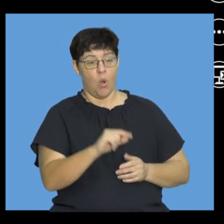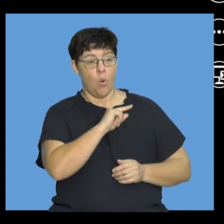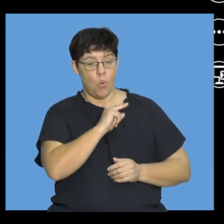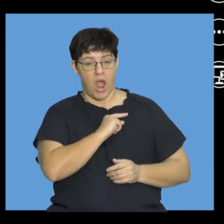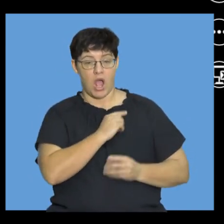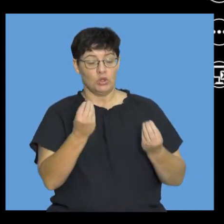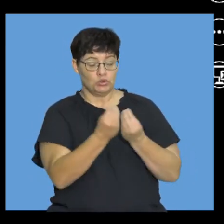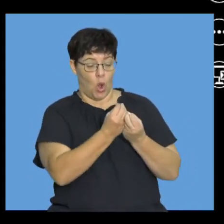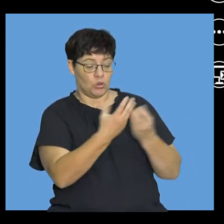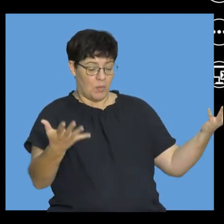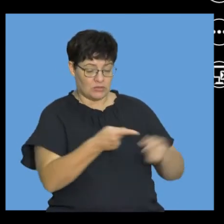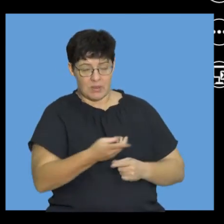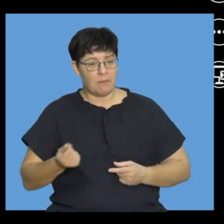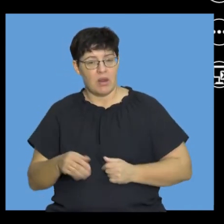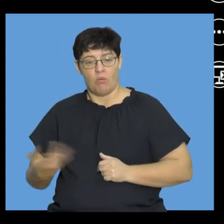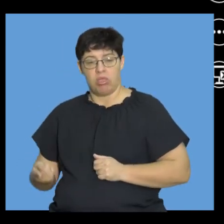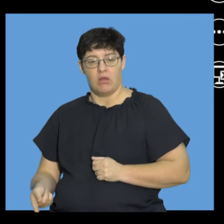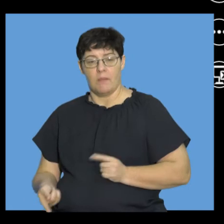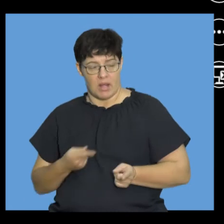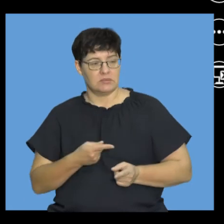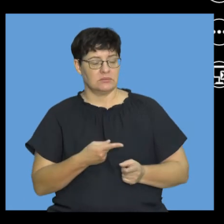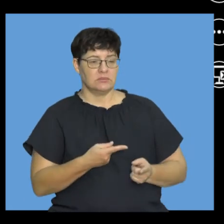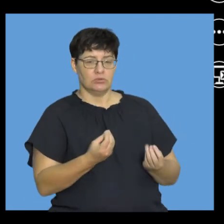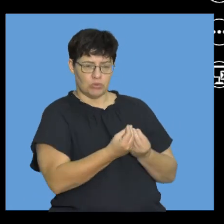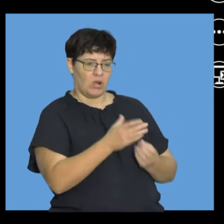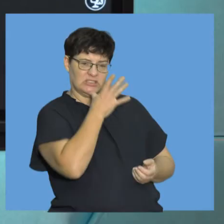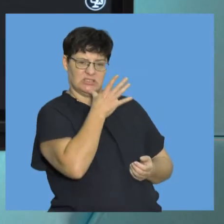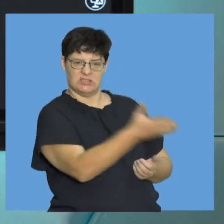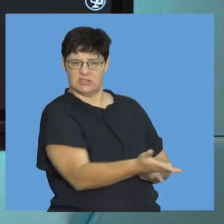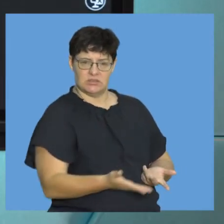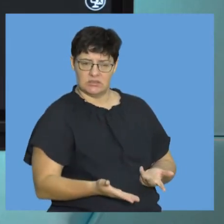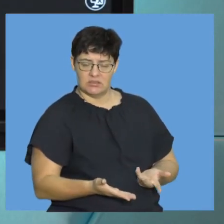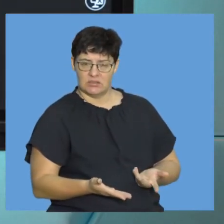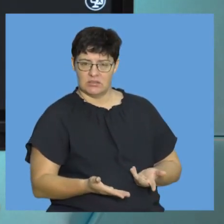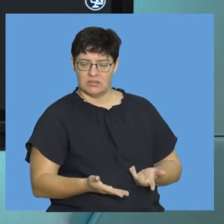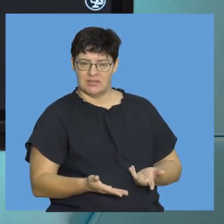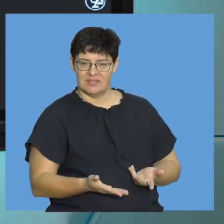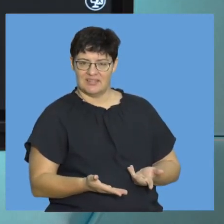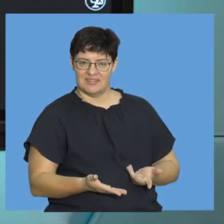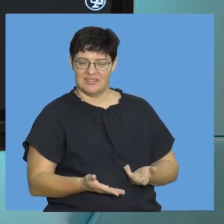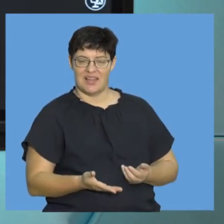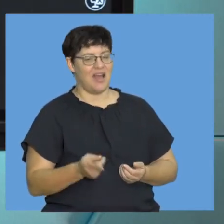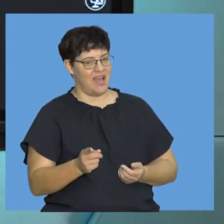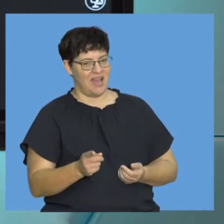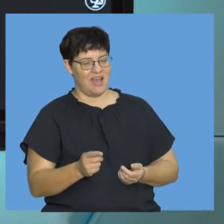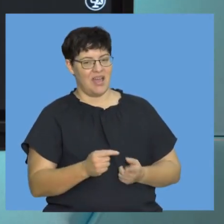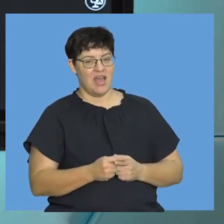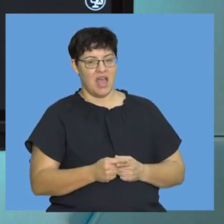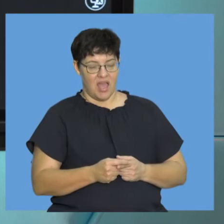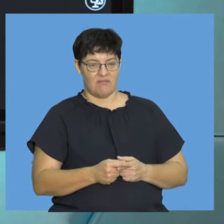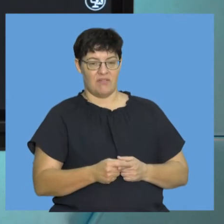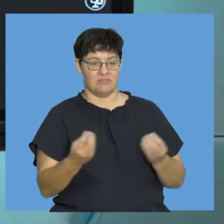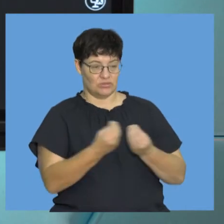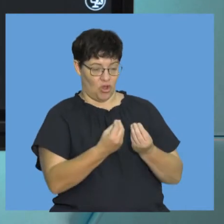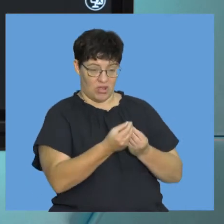in too much inventory in the storerooms. Okay, yes, obviously, if certain